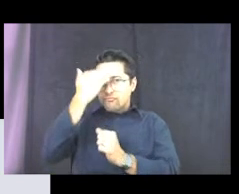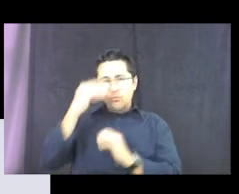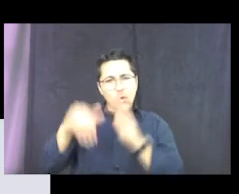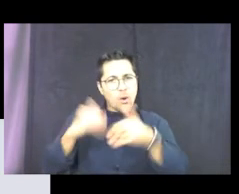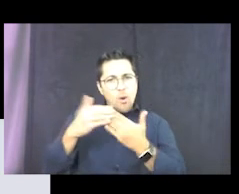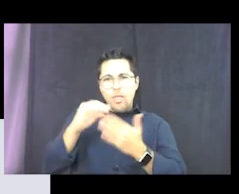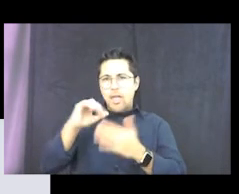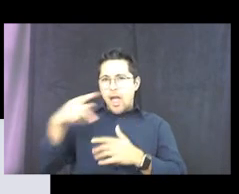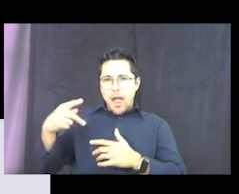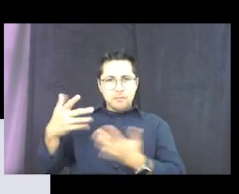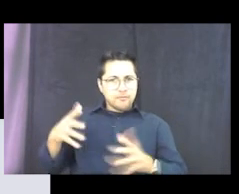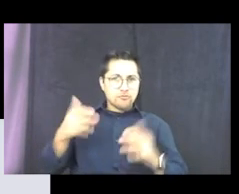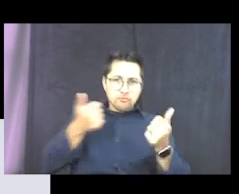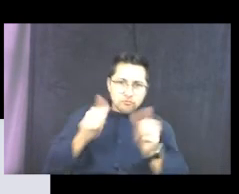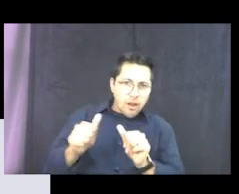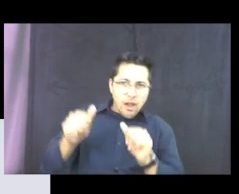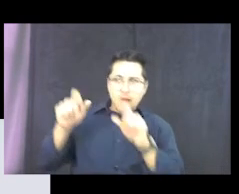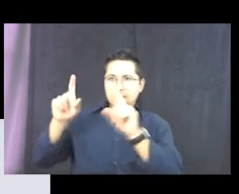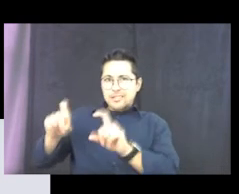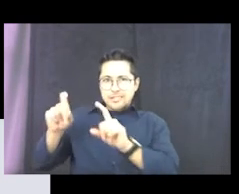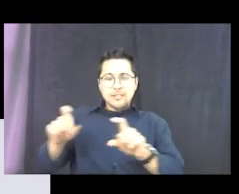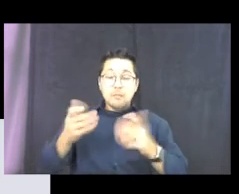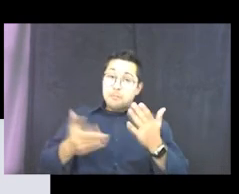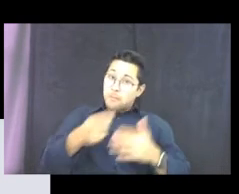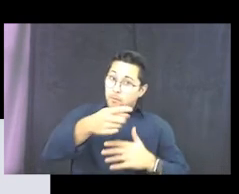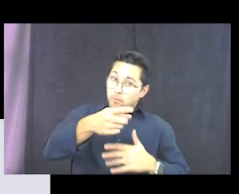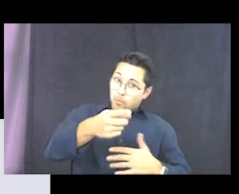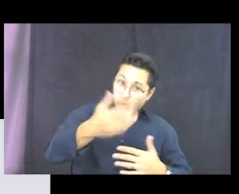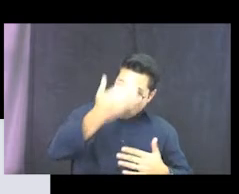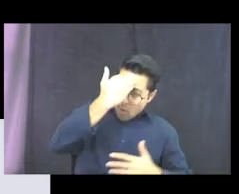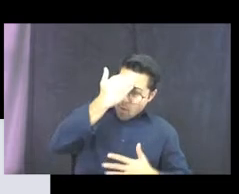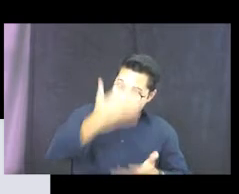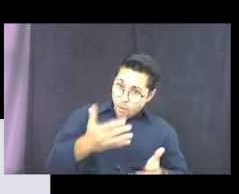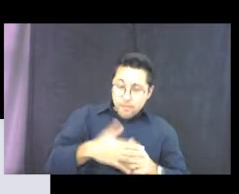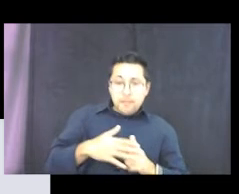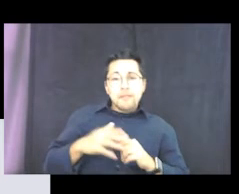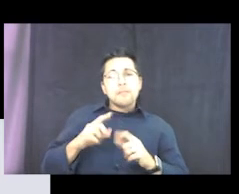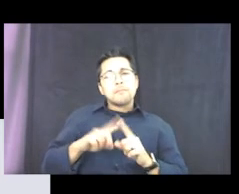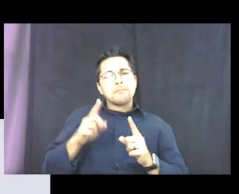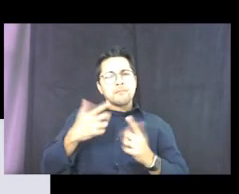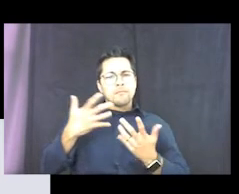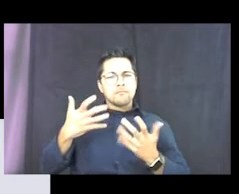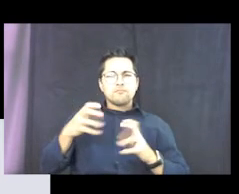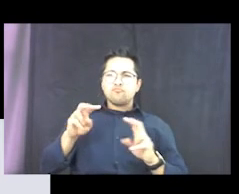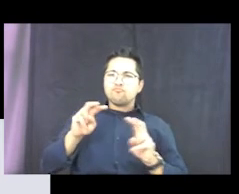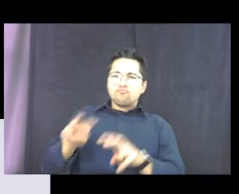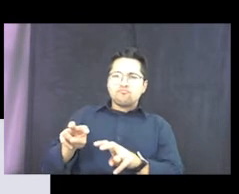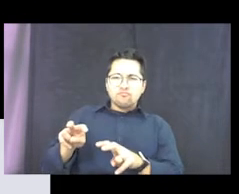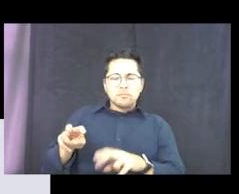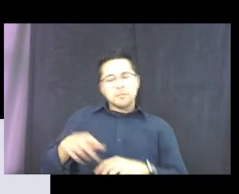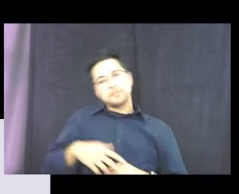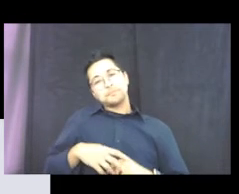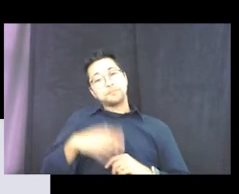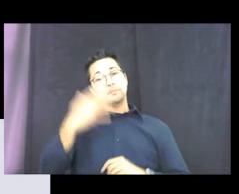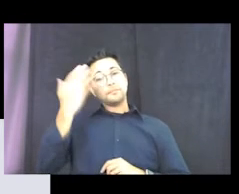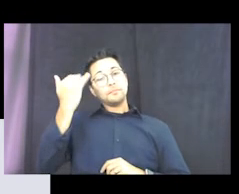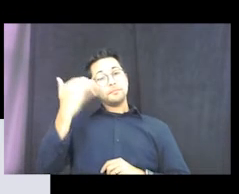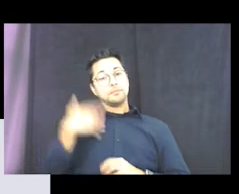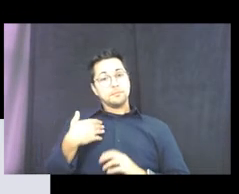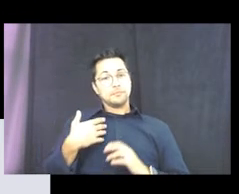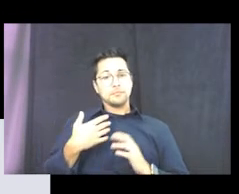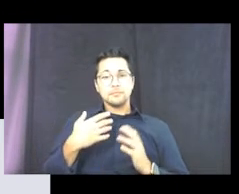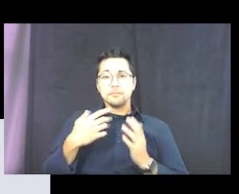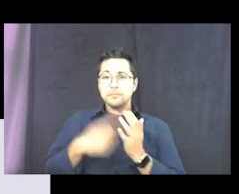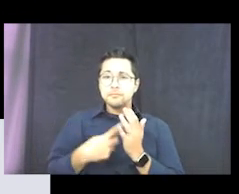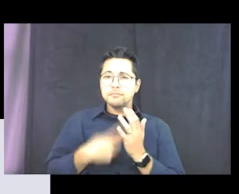and tested, and many of them you may be familiar with. But I really wanted to look closer at that because oftentimes